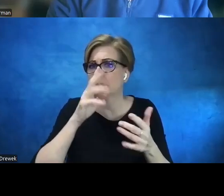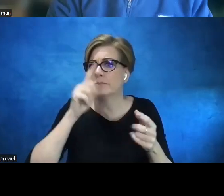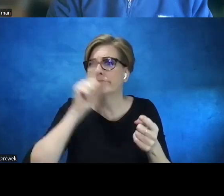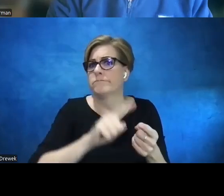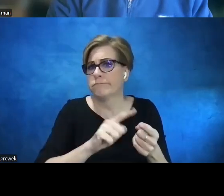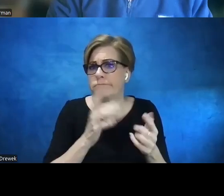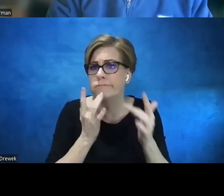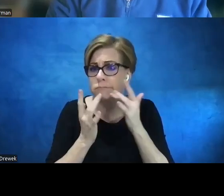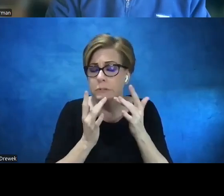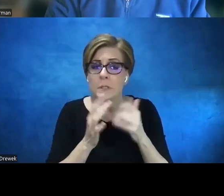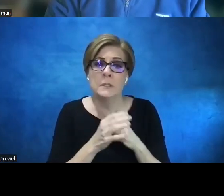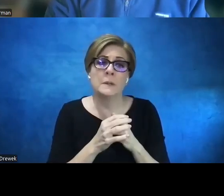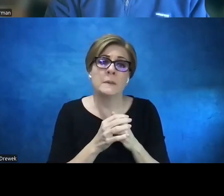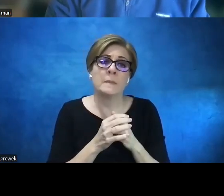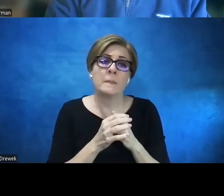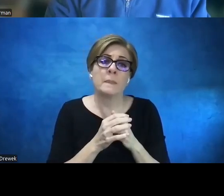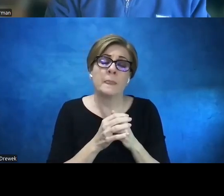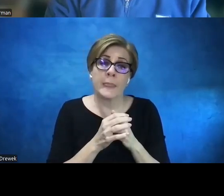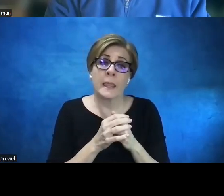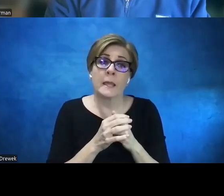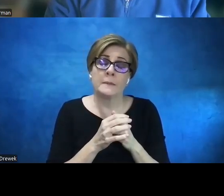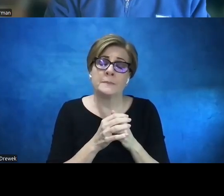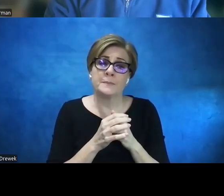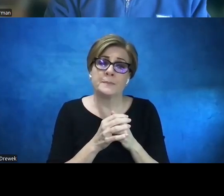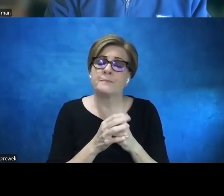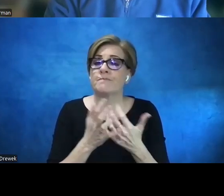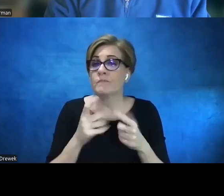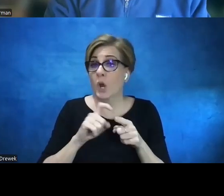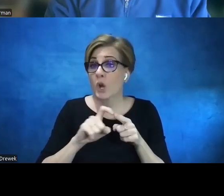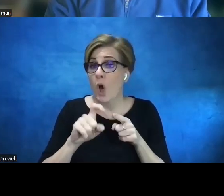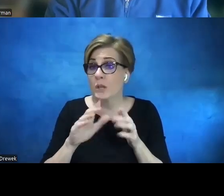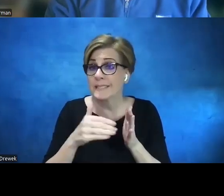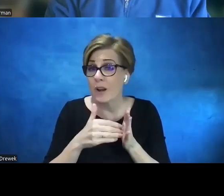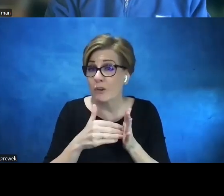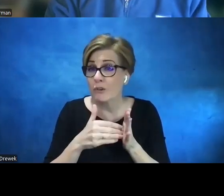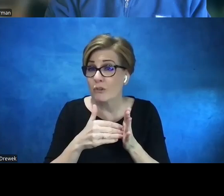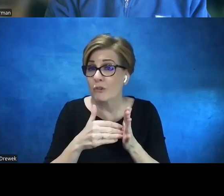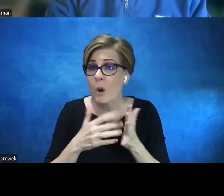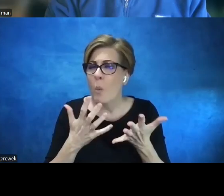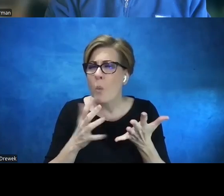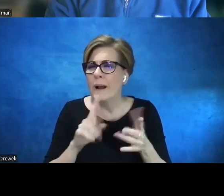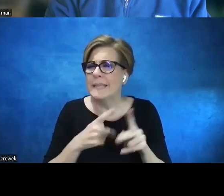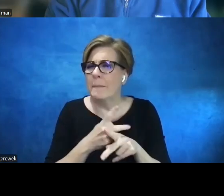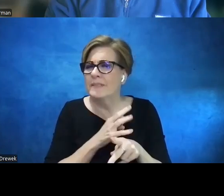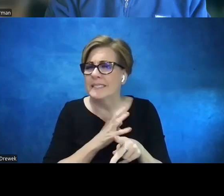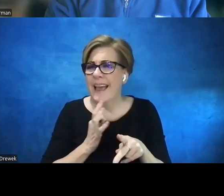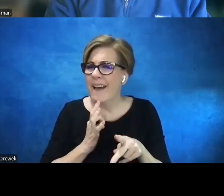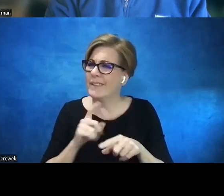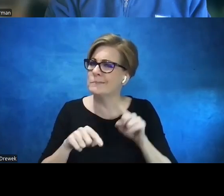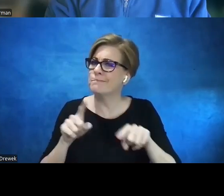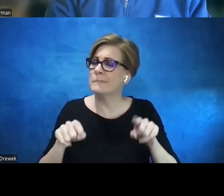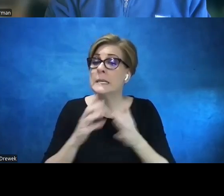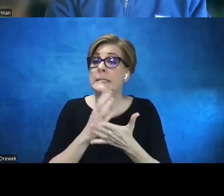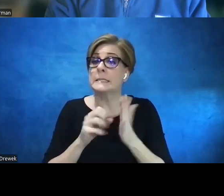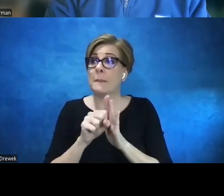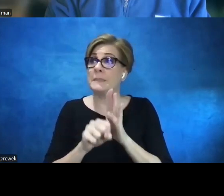is, the types of staff that are short in call centers differs. In crisis call centers, states reported the